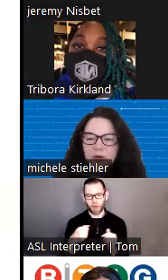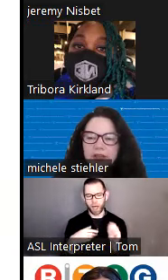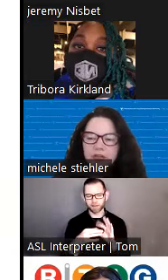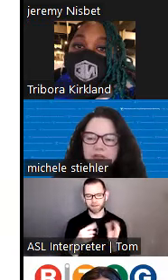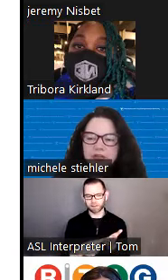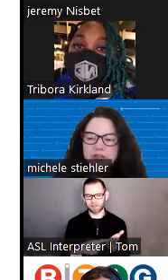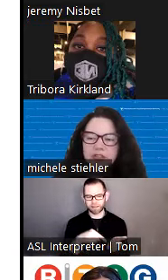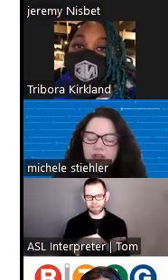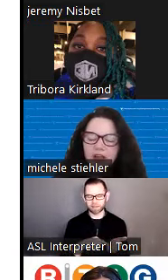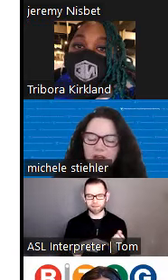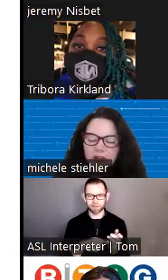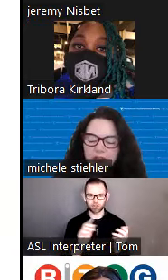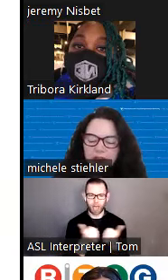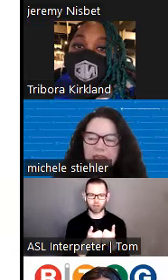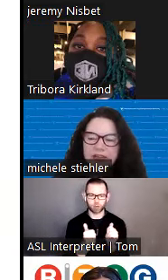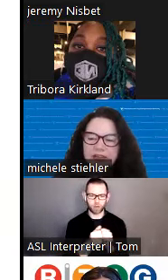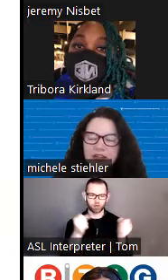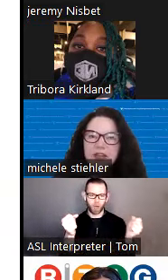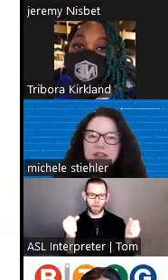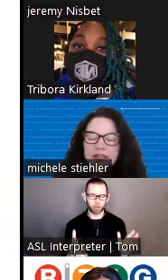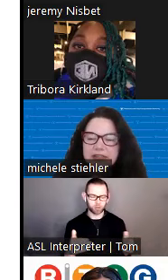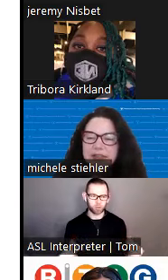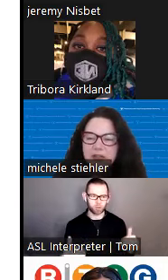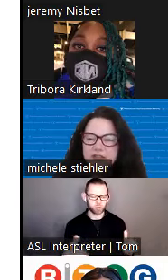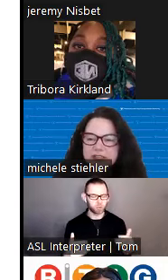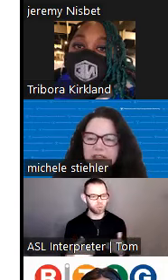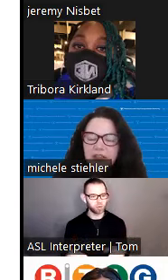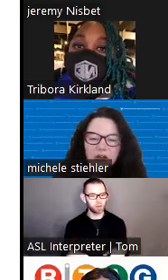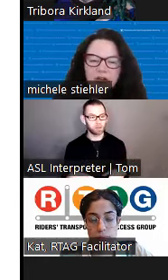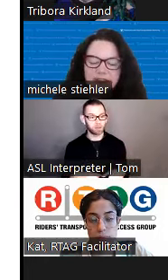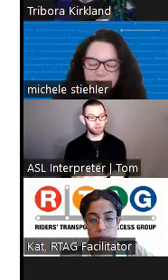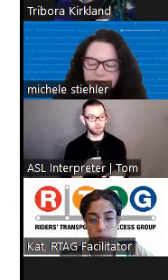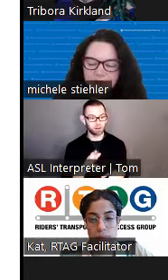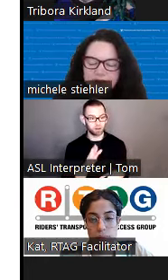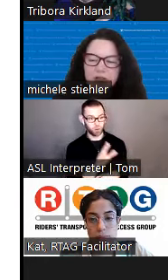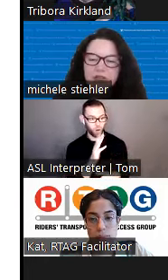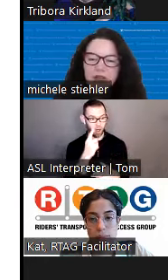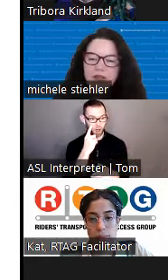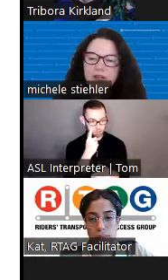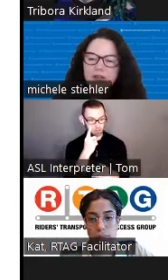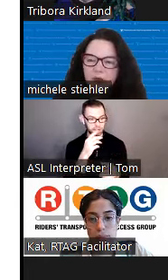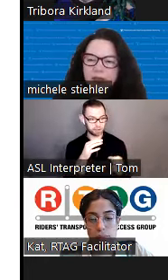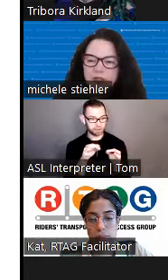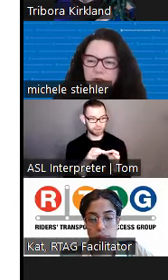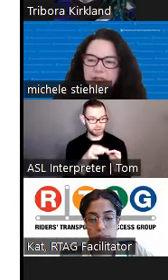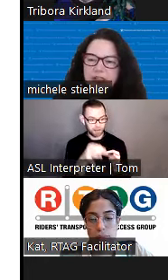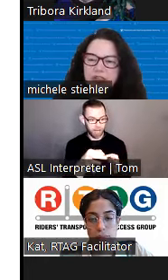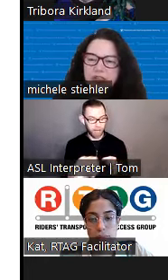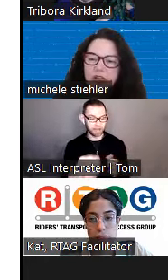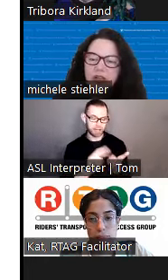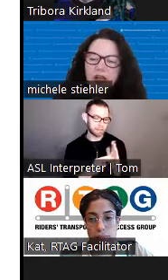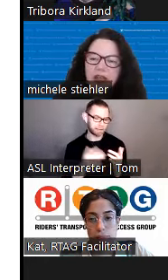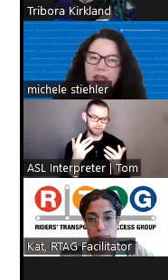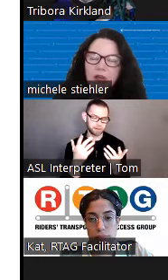with drivers and the delays that you're seeing are a direct result of a driver